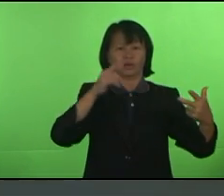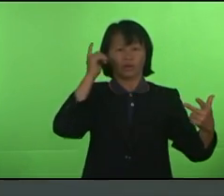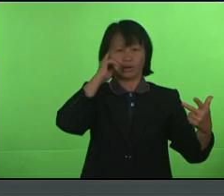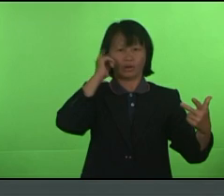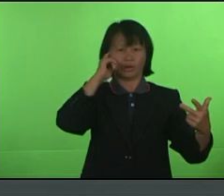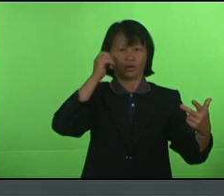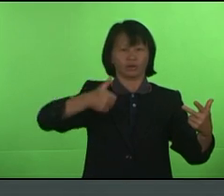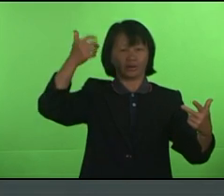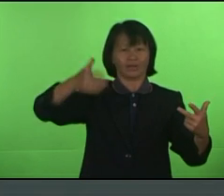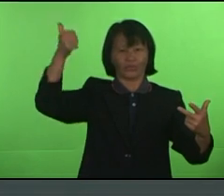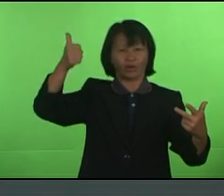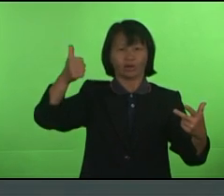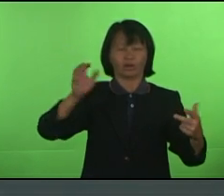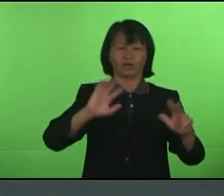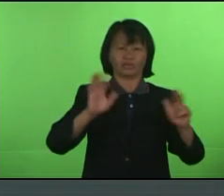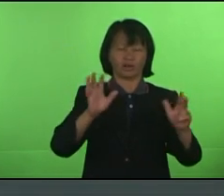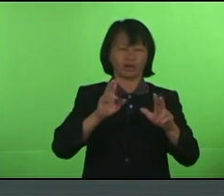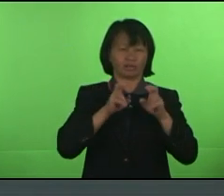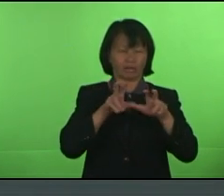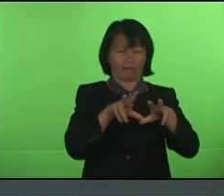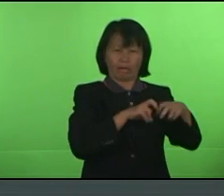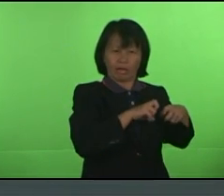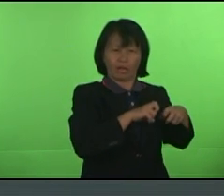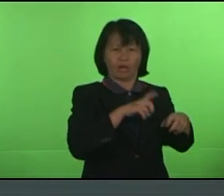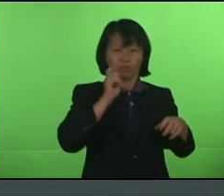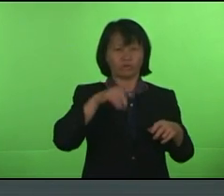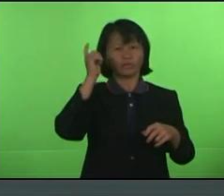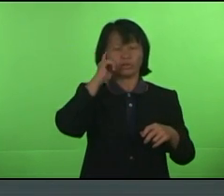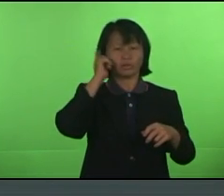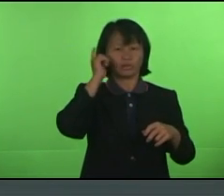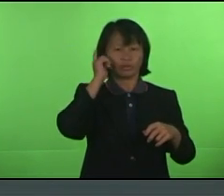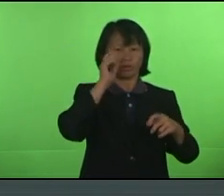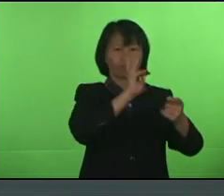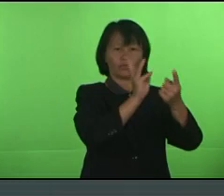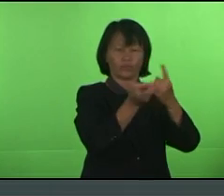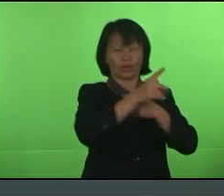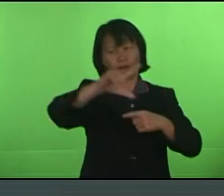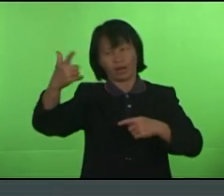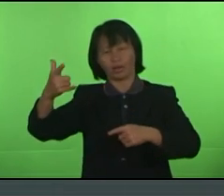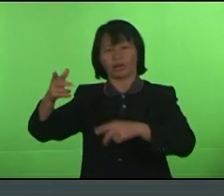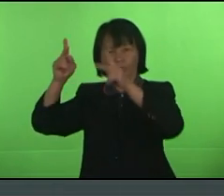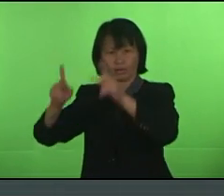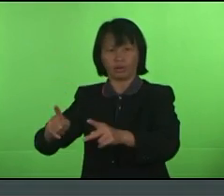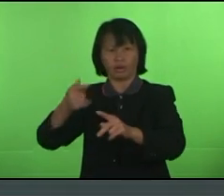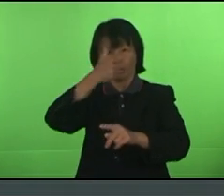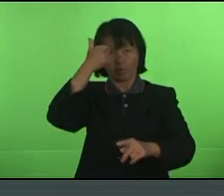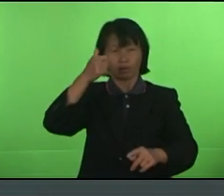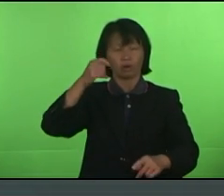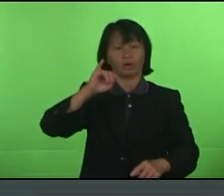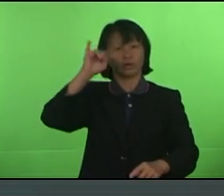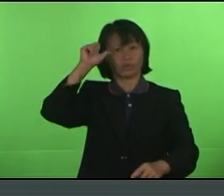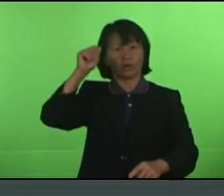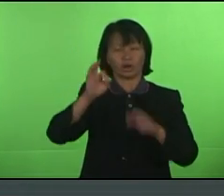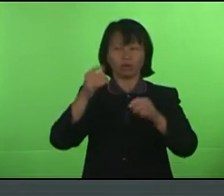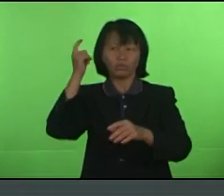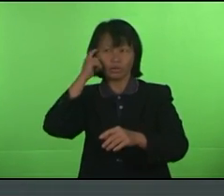don't think of yourself all the time. Don't be too selfish. You must also think of the welfare of the other person. Because inshallah, when you think